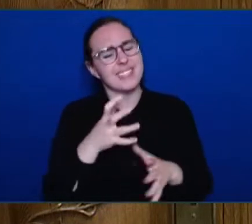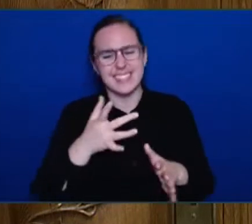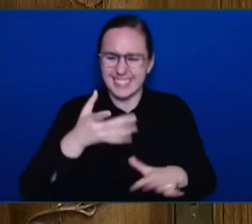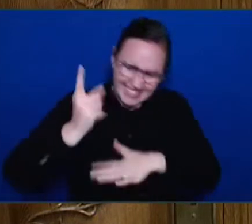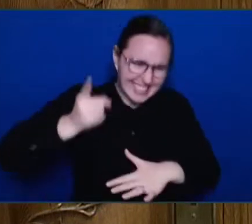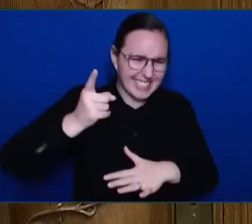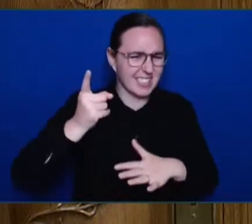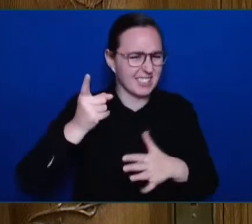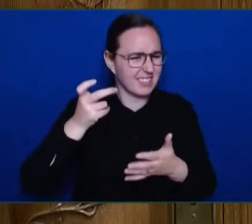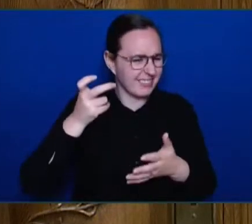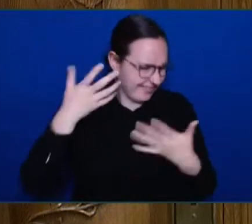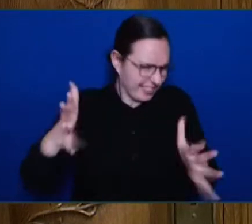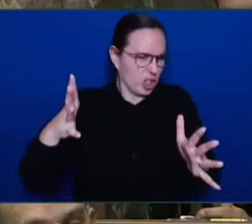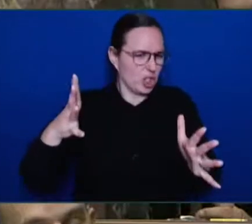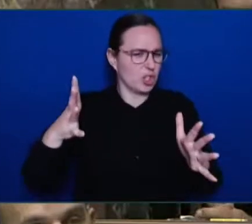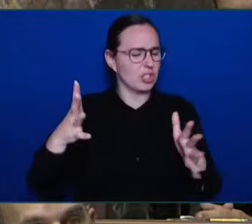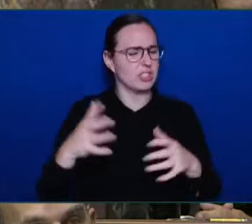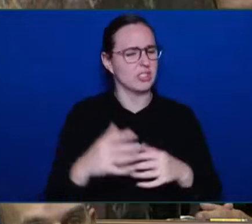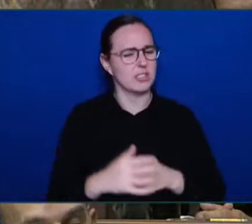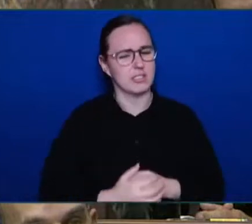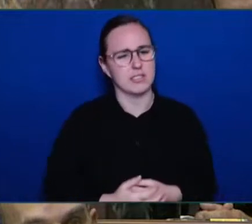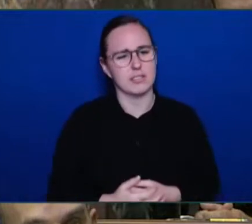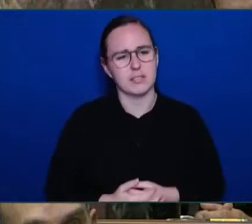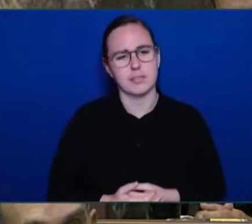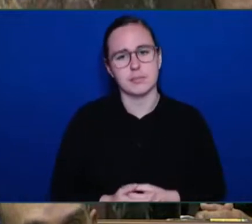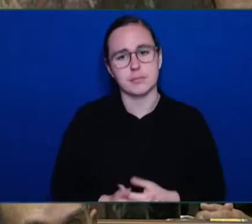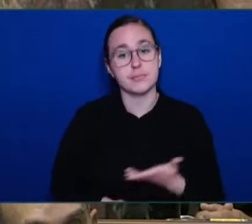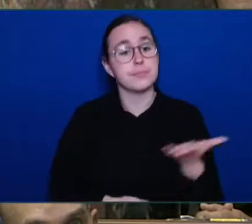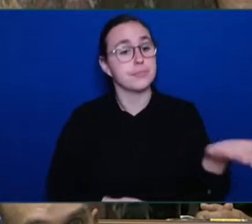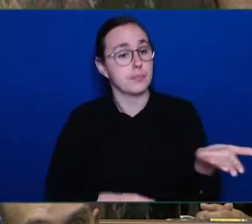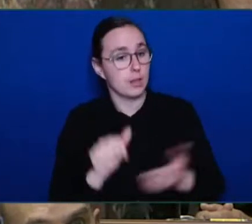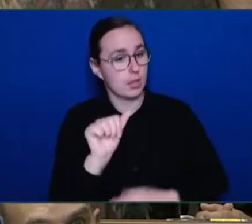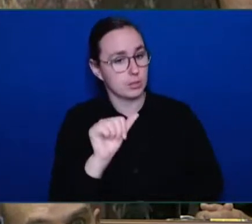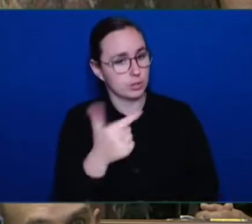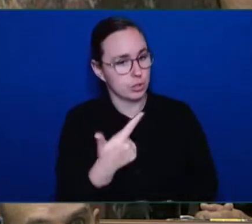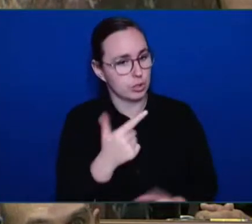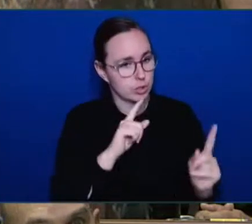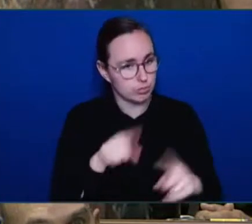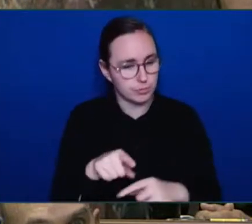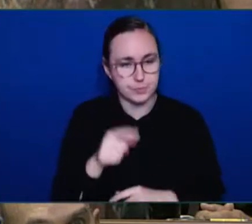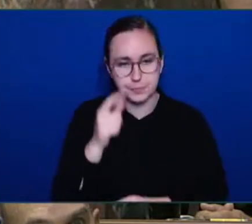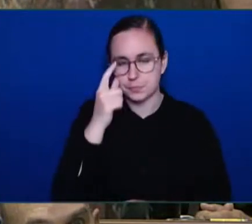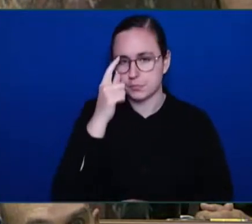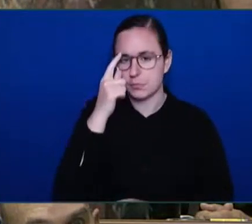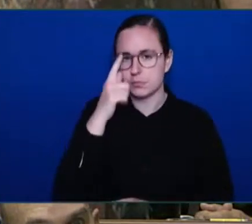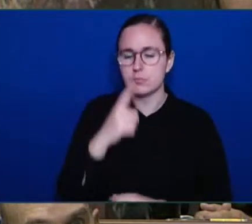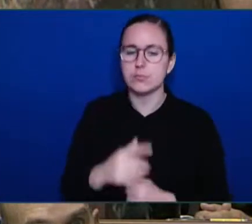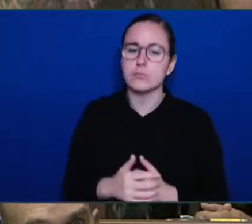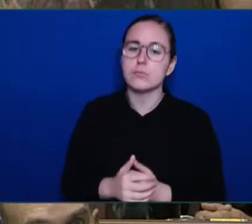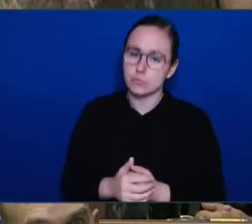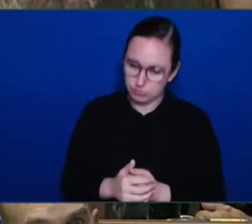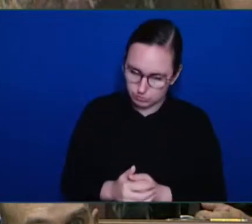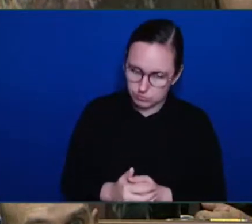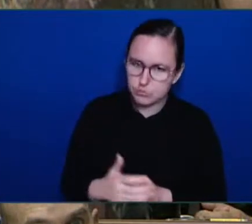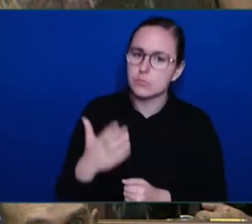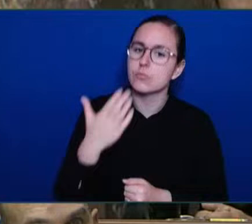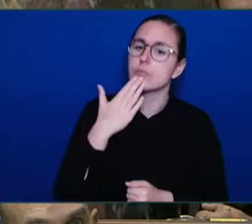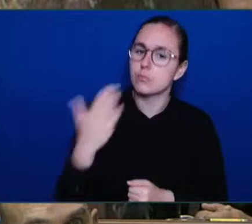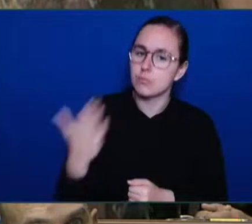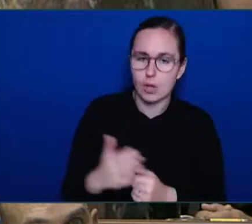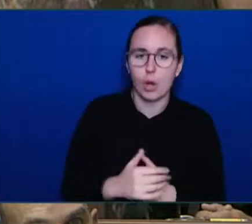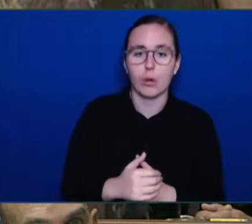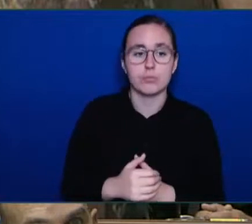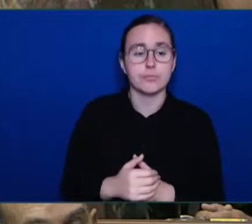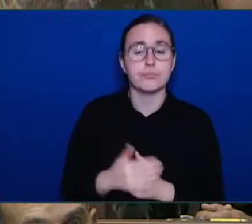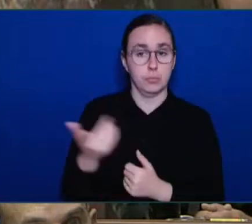Attorney General. Thank you, Mr. Speaker. The honourable member suggests that somehow, in her words, we don't care. That's obviously wrong. We care deeply. That is